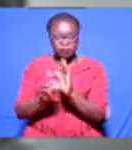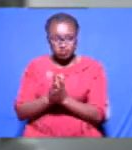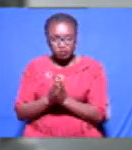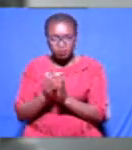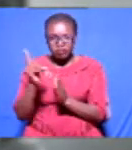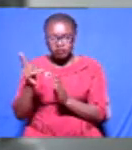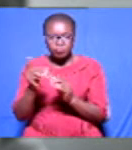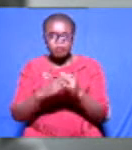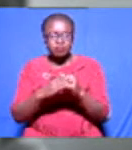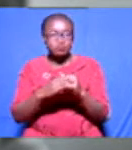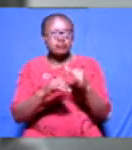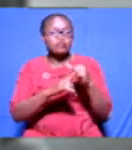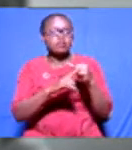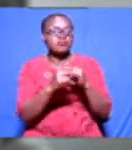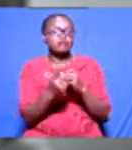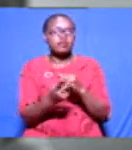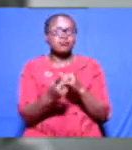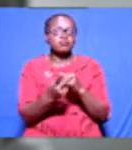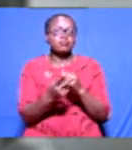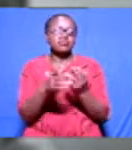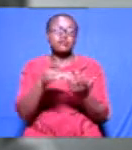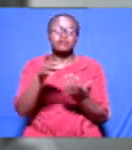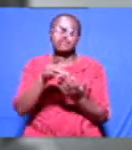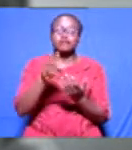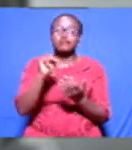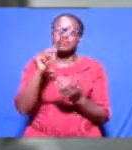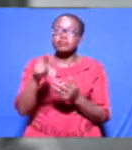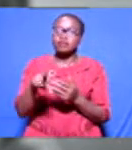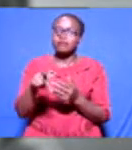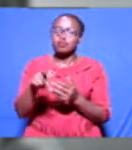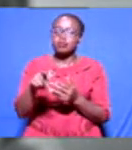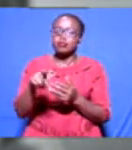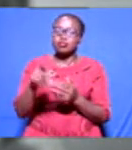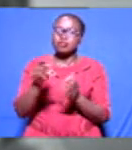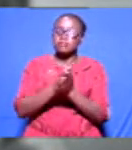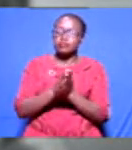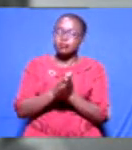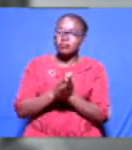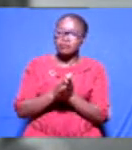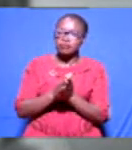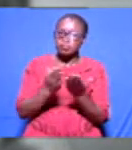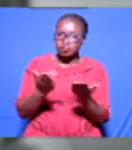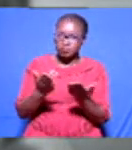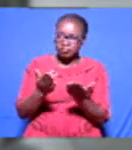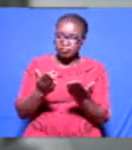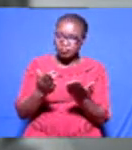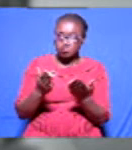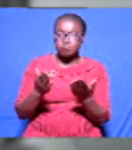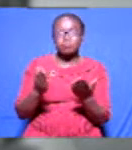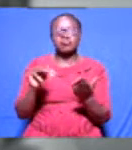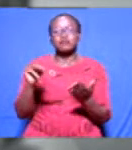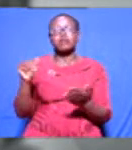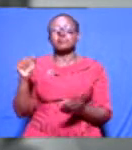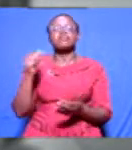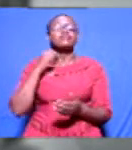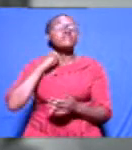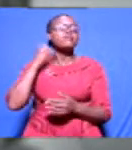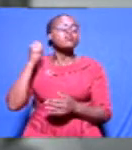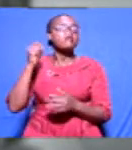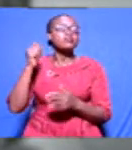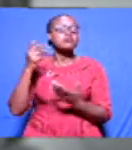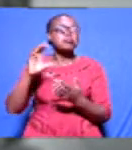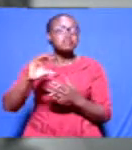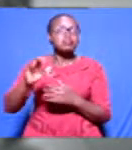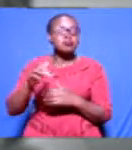1962, Kibaki was elected the Member of Parliament for Donholm constituency, present-day Makadara. Subsequently, he